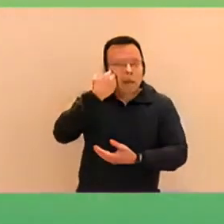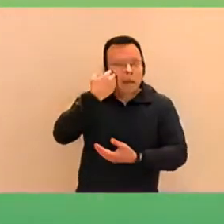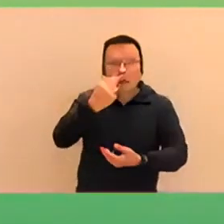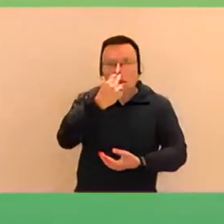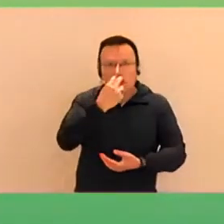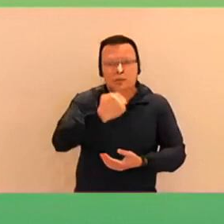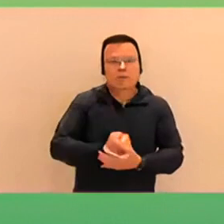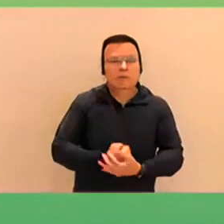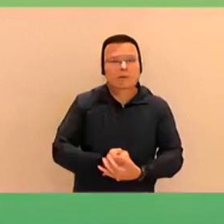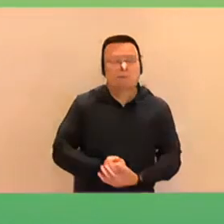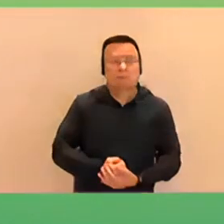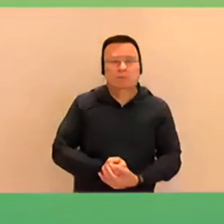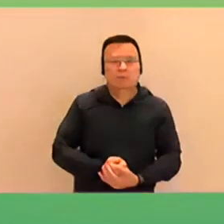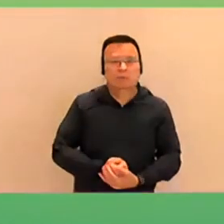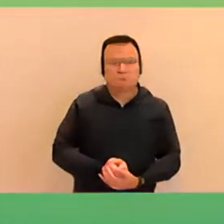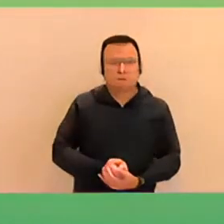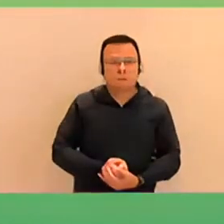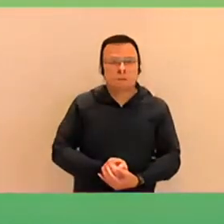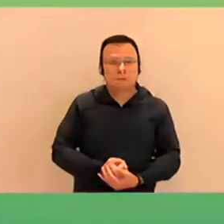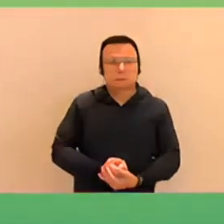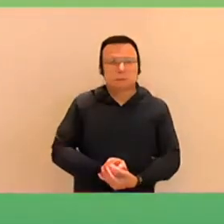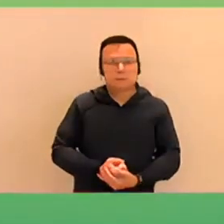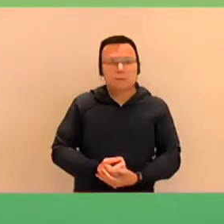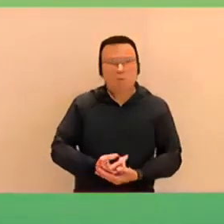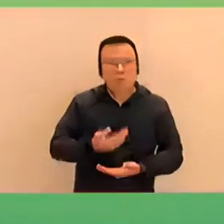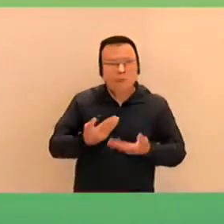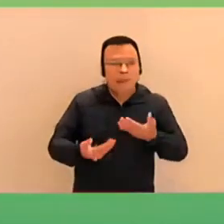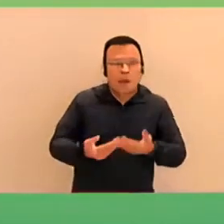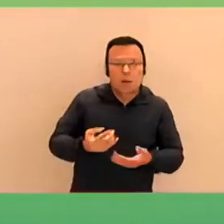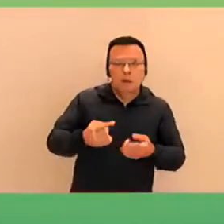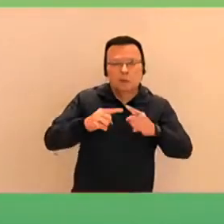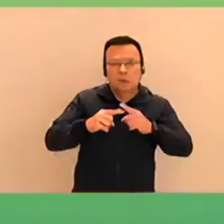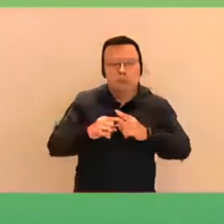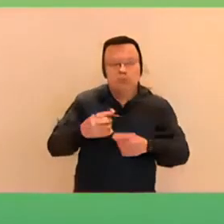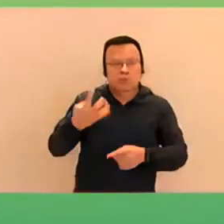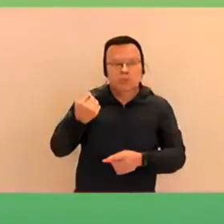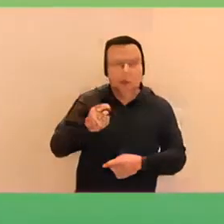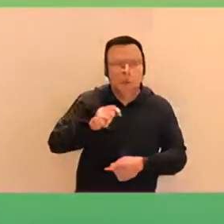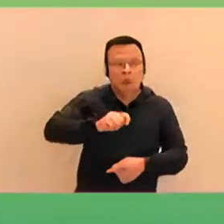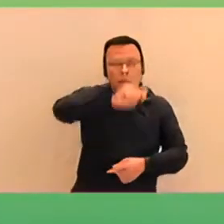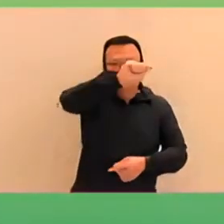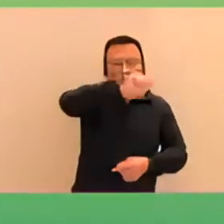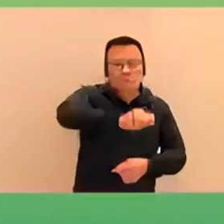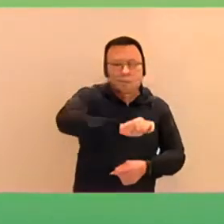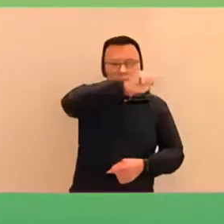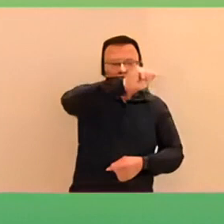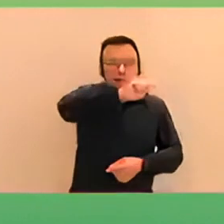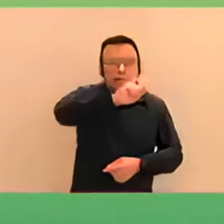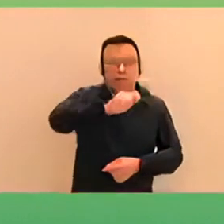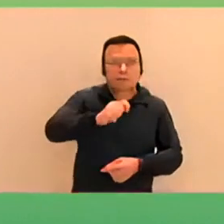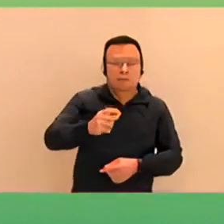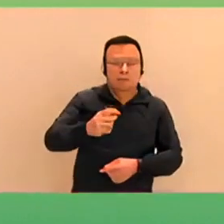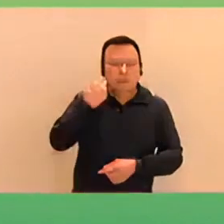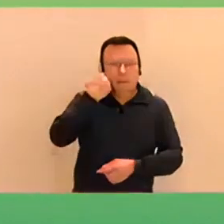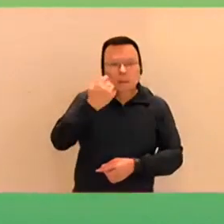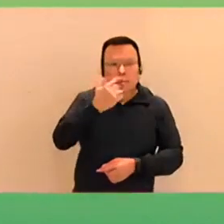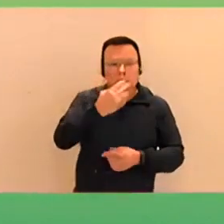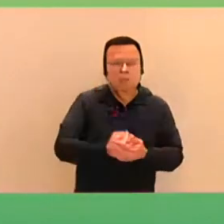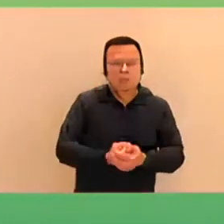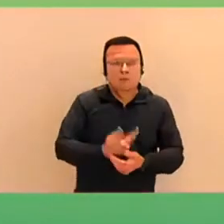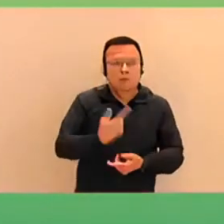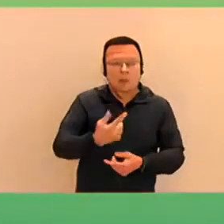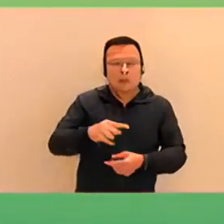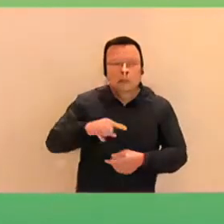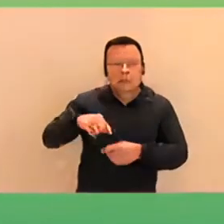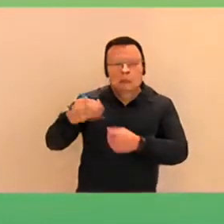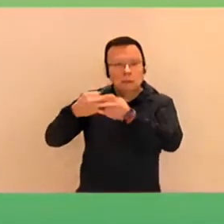or people just off of work. And also there's some new venues in the campus. They have centralized air conditioning,